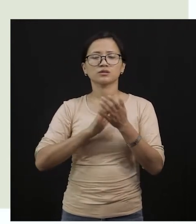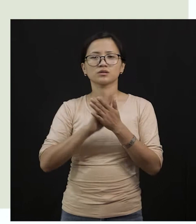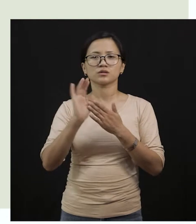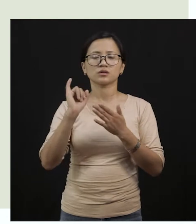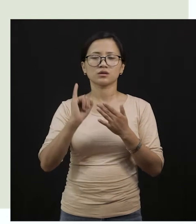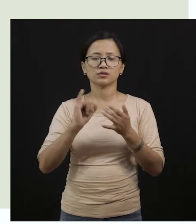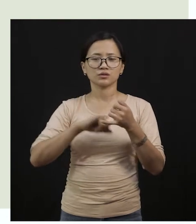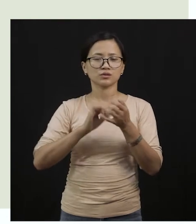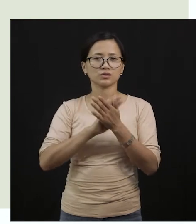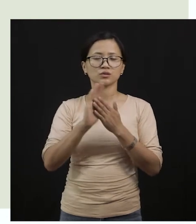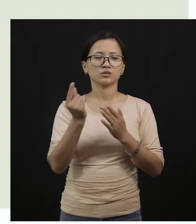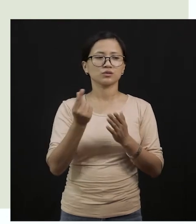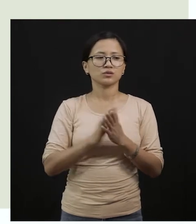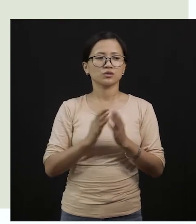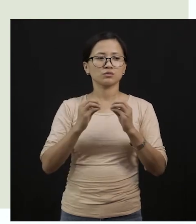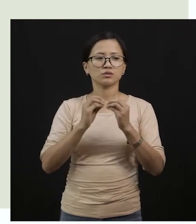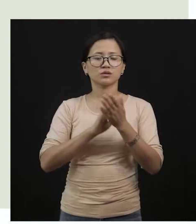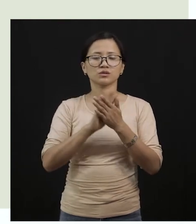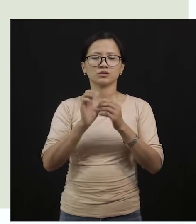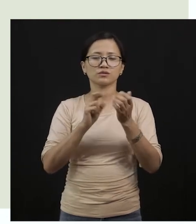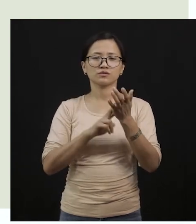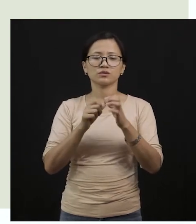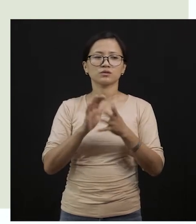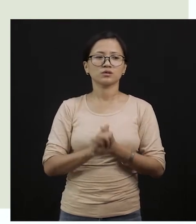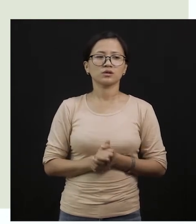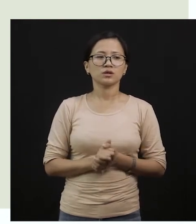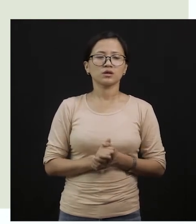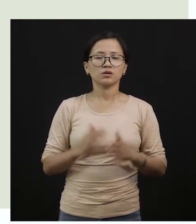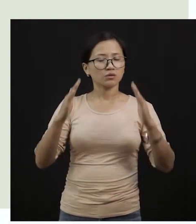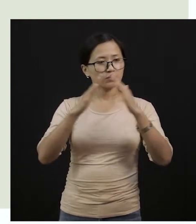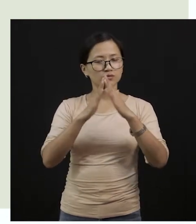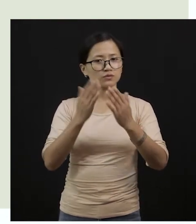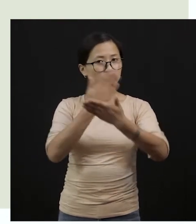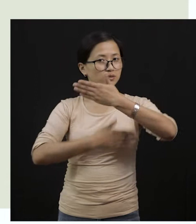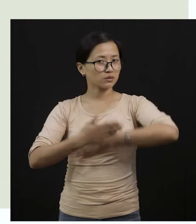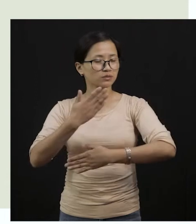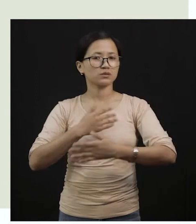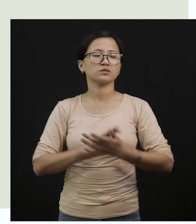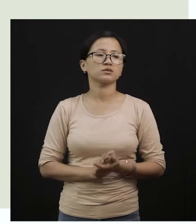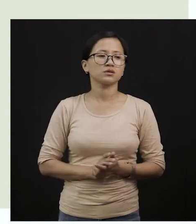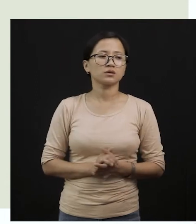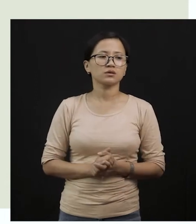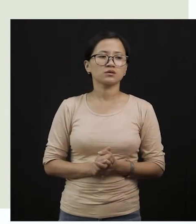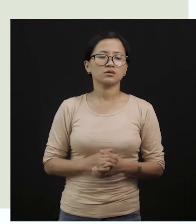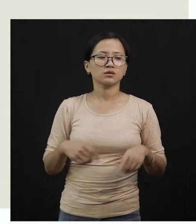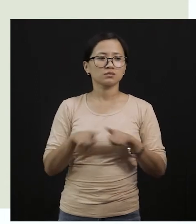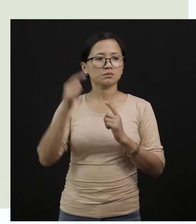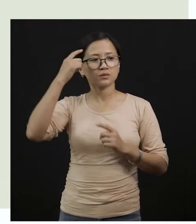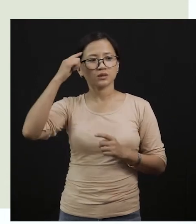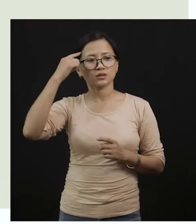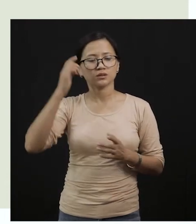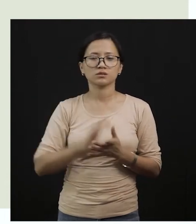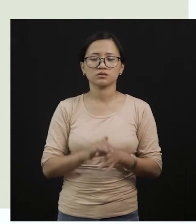Shishu Bhavan is a home for disabled and mentally retarded children. You know, disabled, we already read what